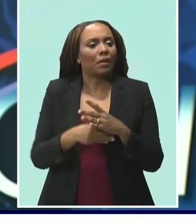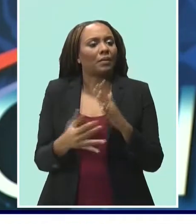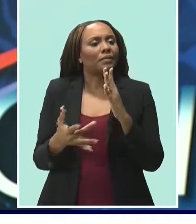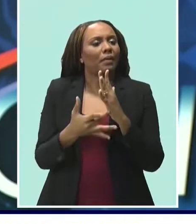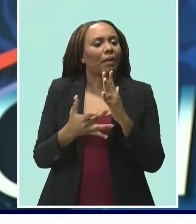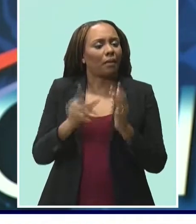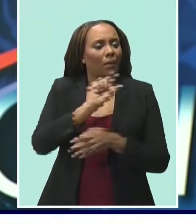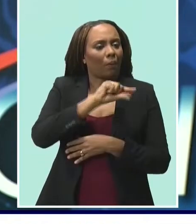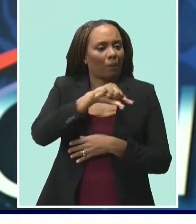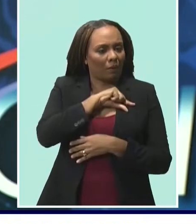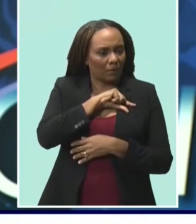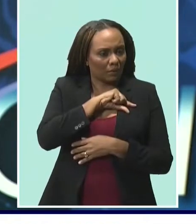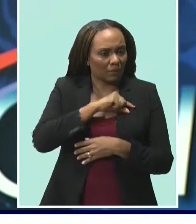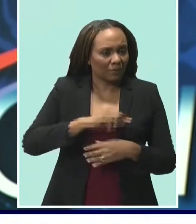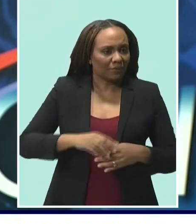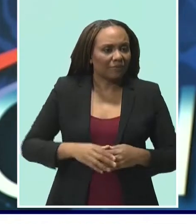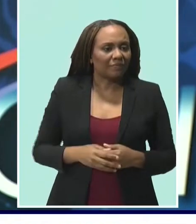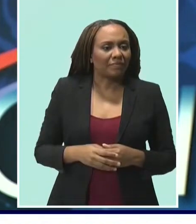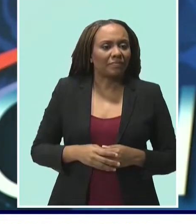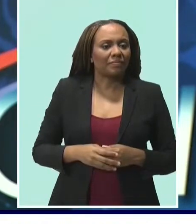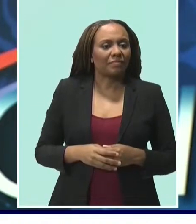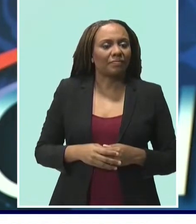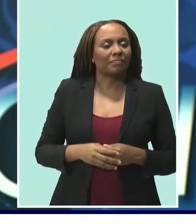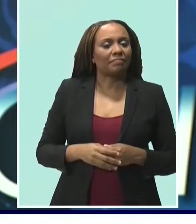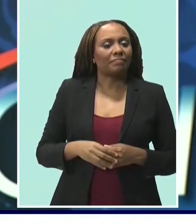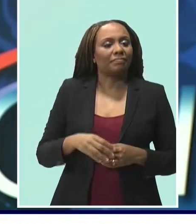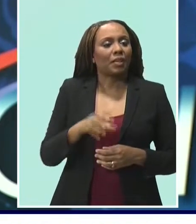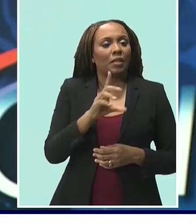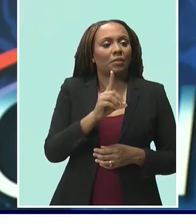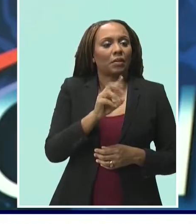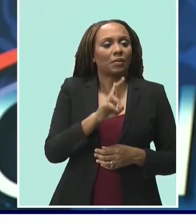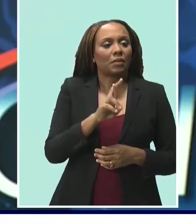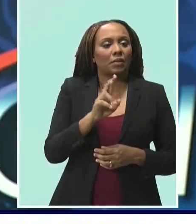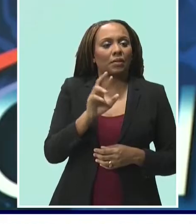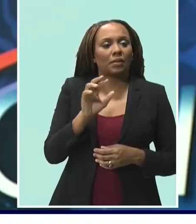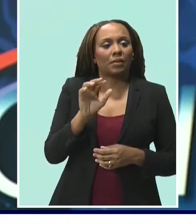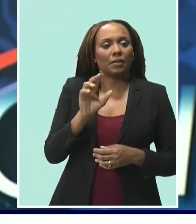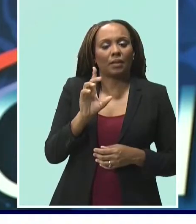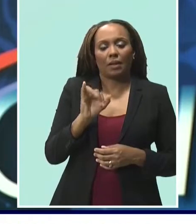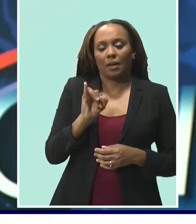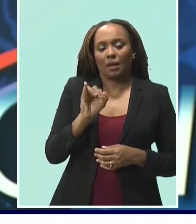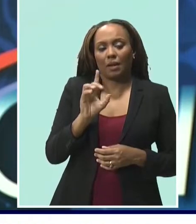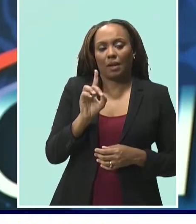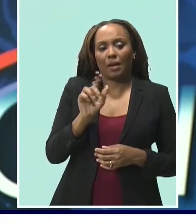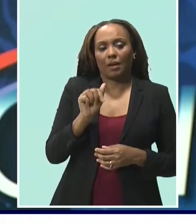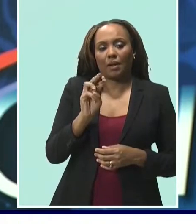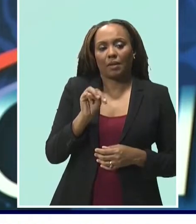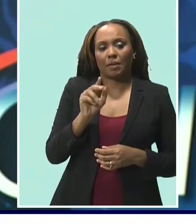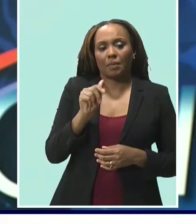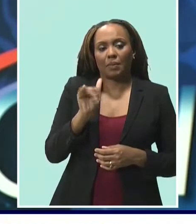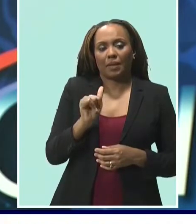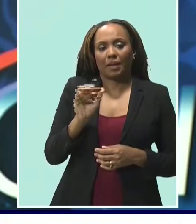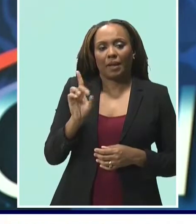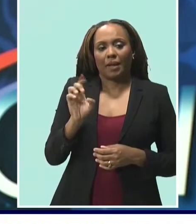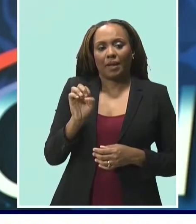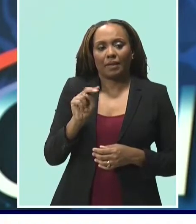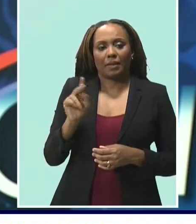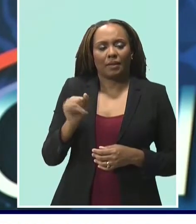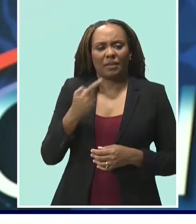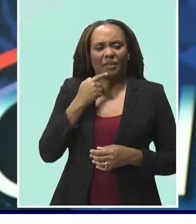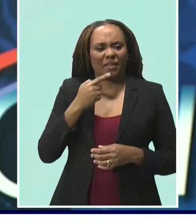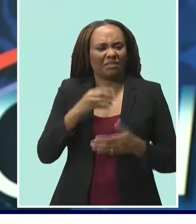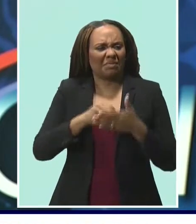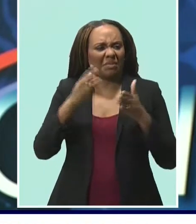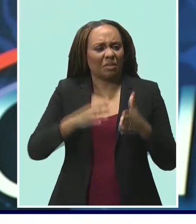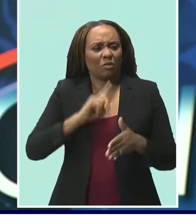vocational qualifications. Dr. Ida Medani, who is chair of the Education Reform Committee, says many students have intelligences